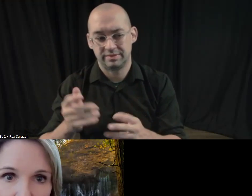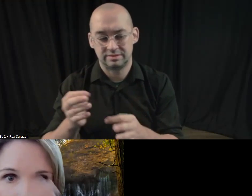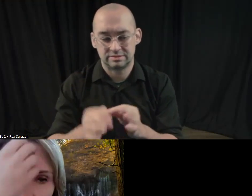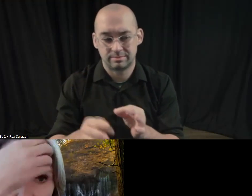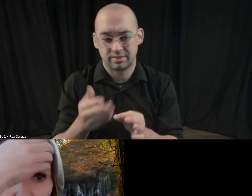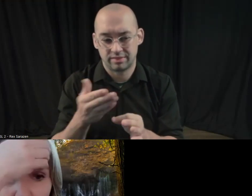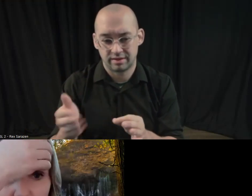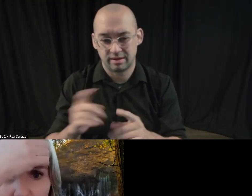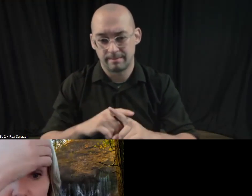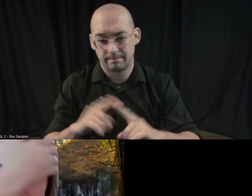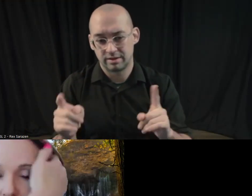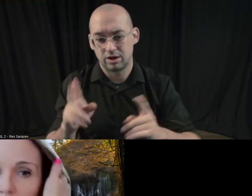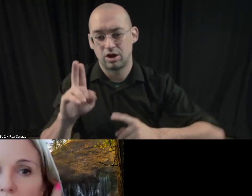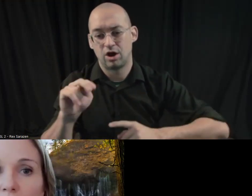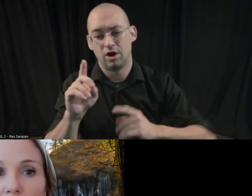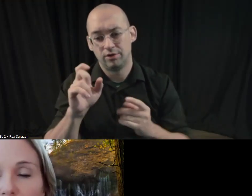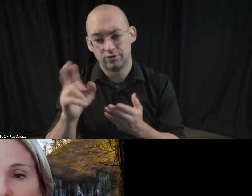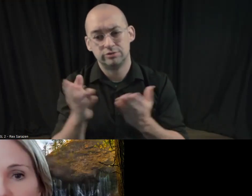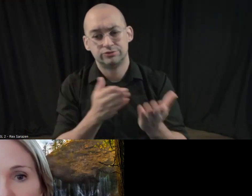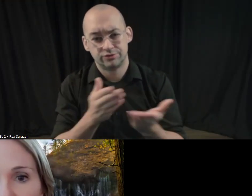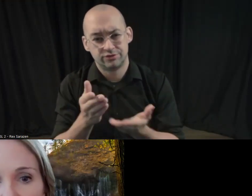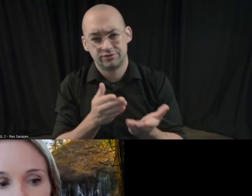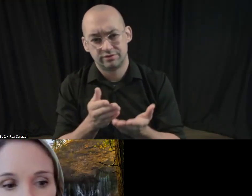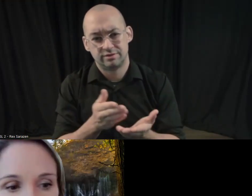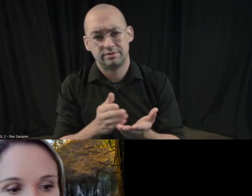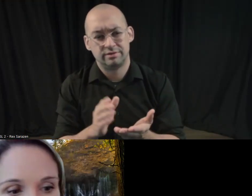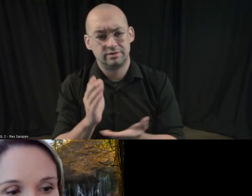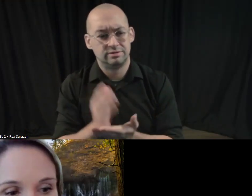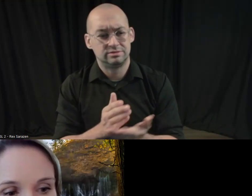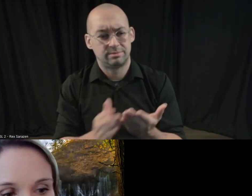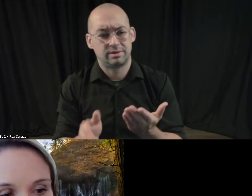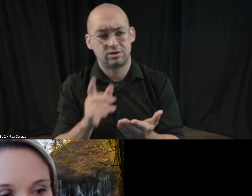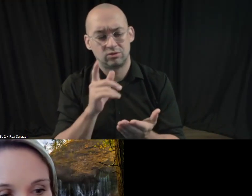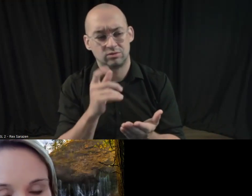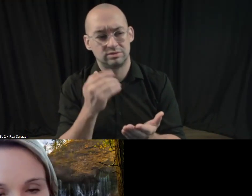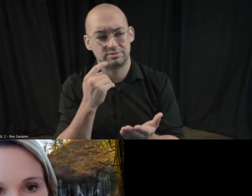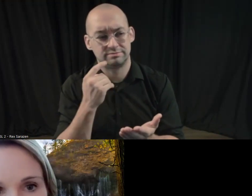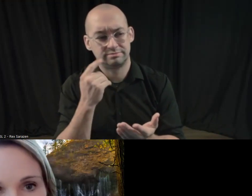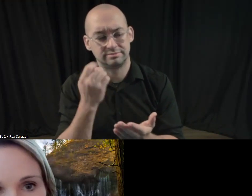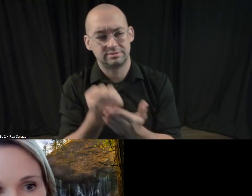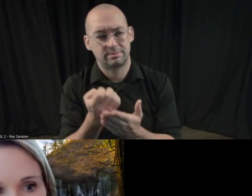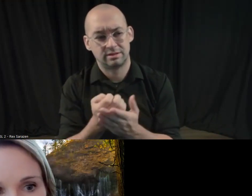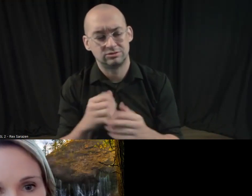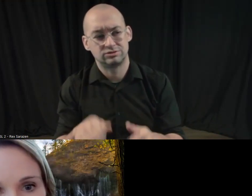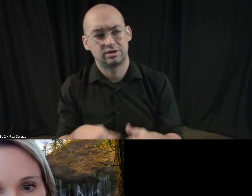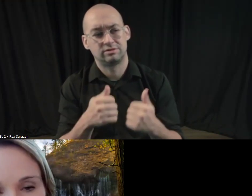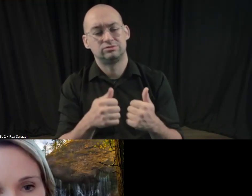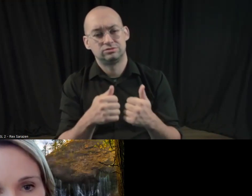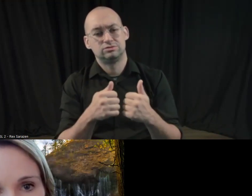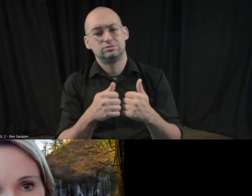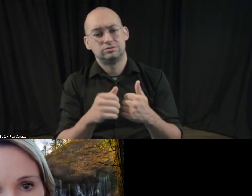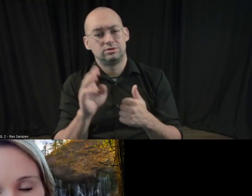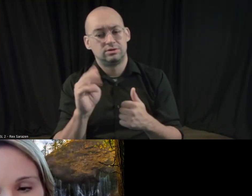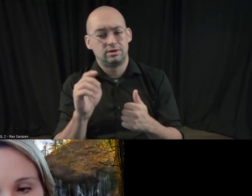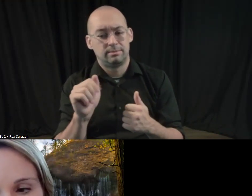but that idea of underserved, somebody who is economically challenged, as Marty